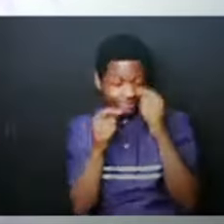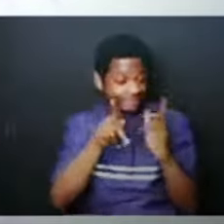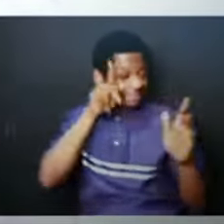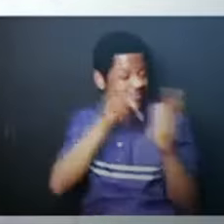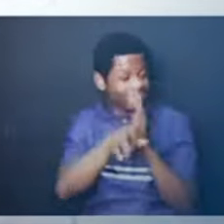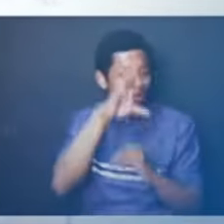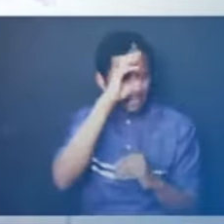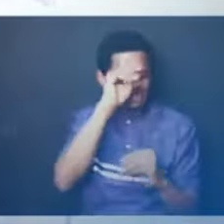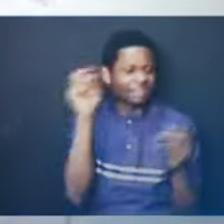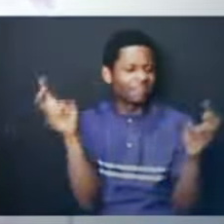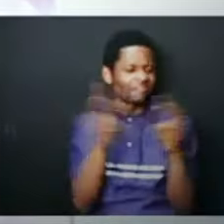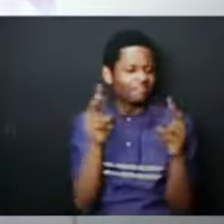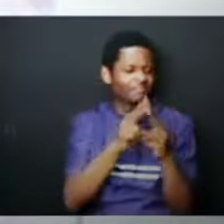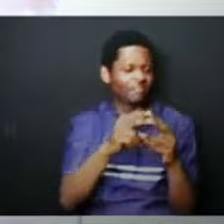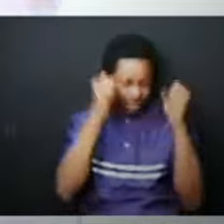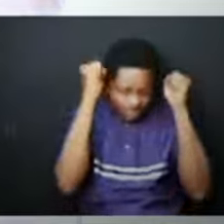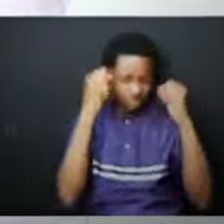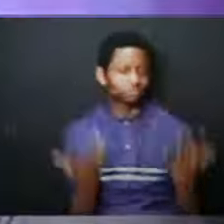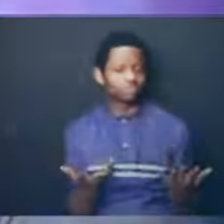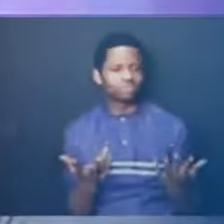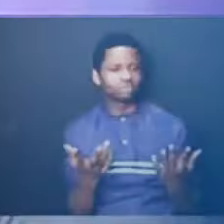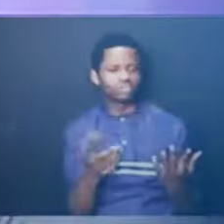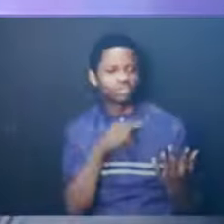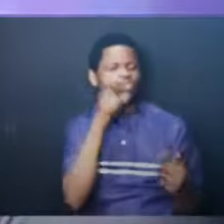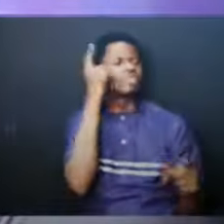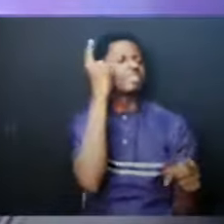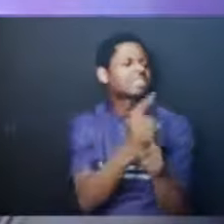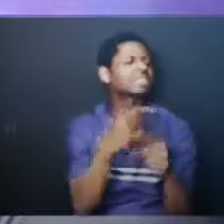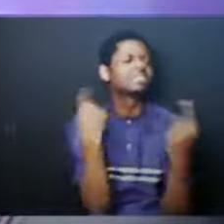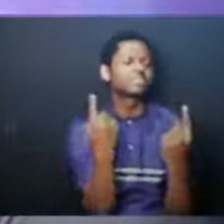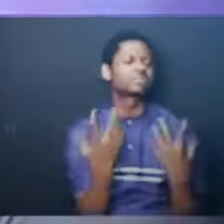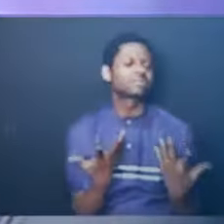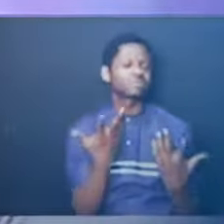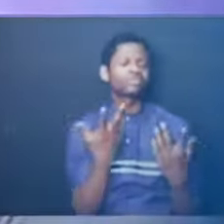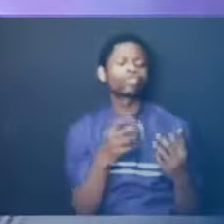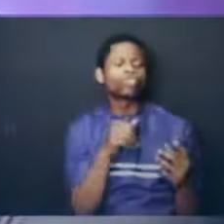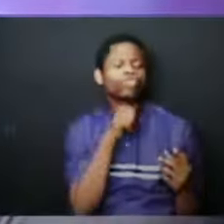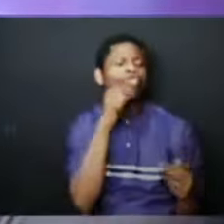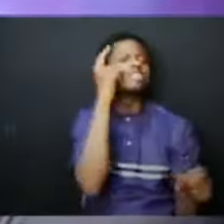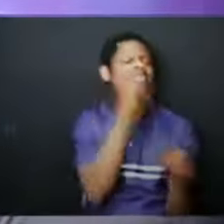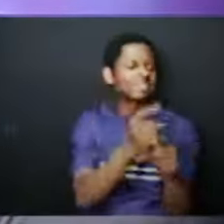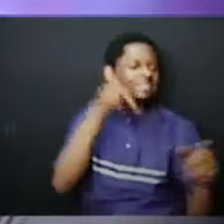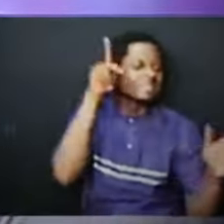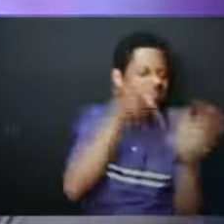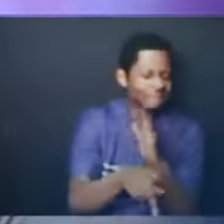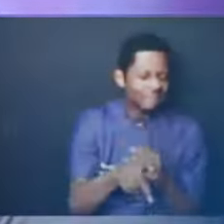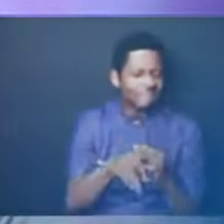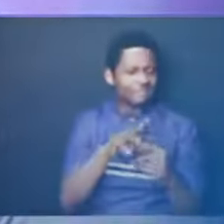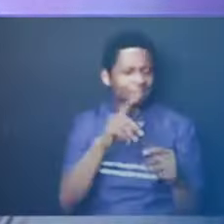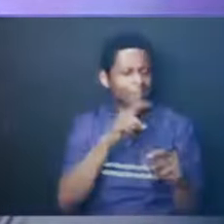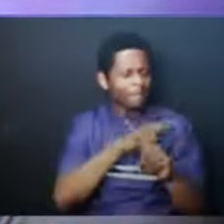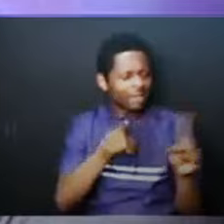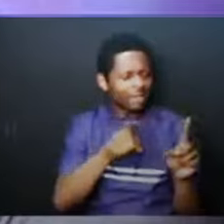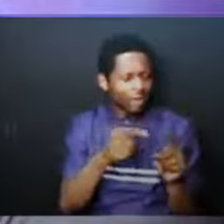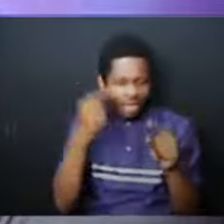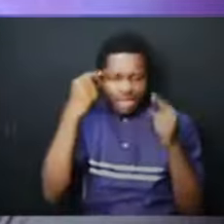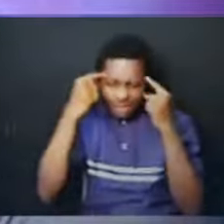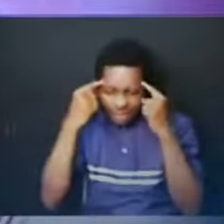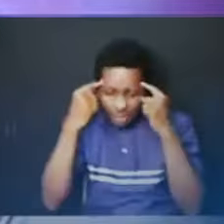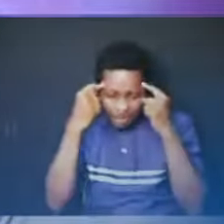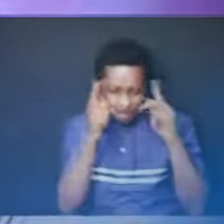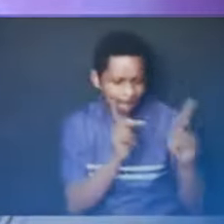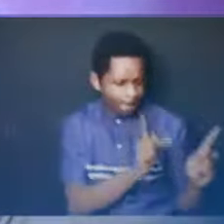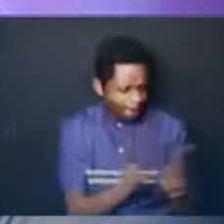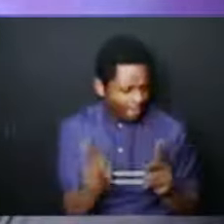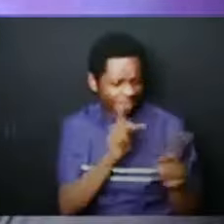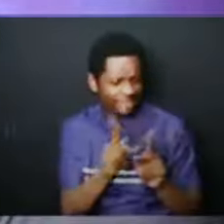okum Uriah no eno sa boni no emu odru yi. It's not just the killing, but attempting to kill and killing. You see, and the way